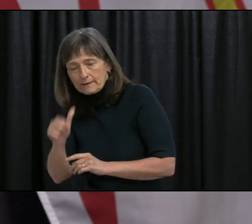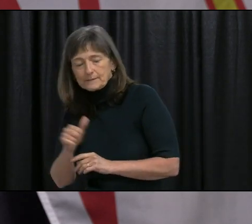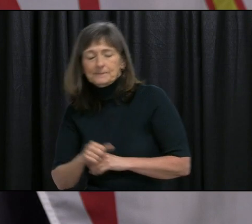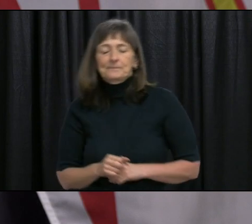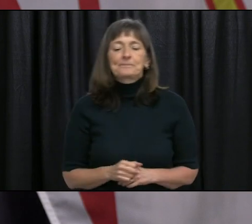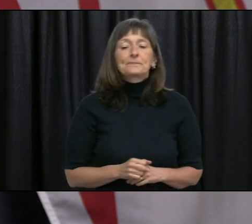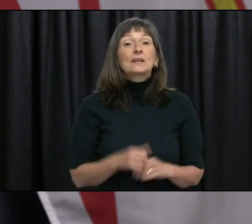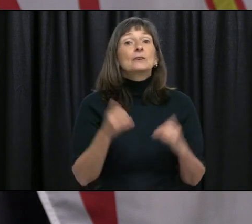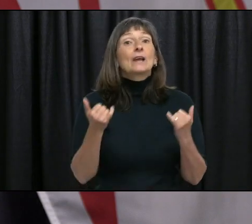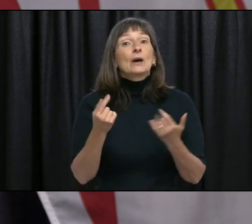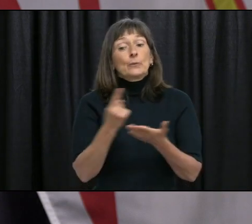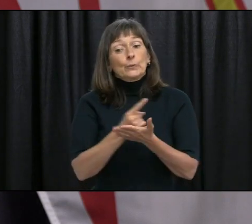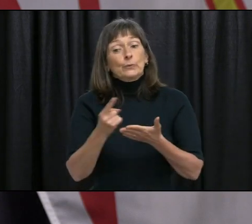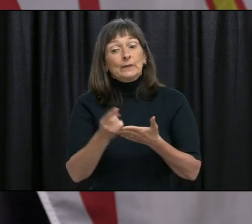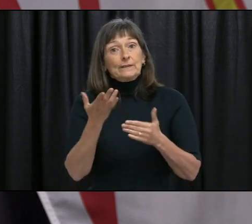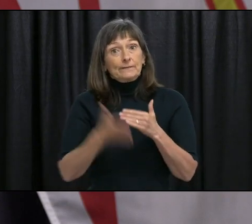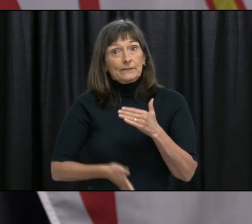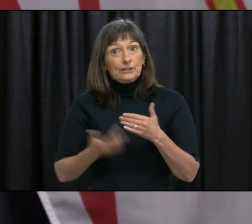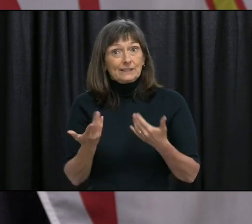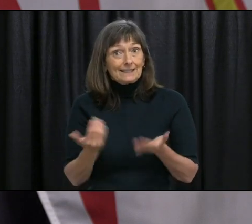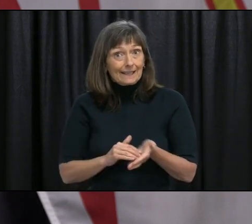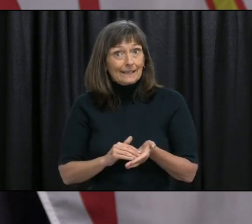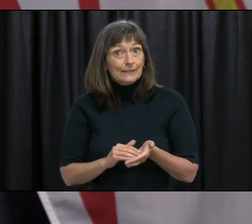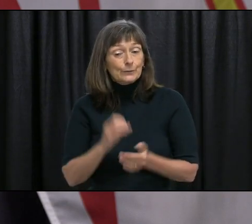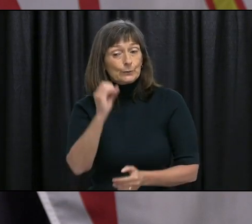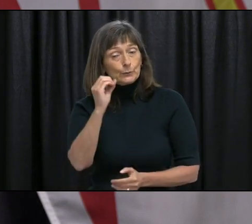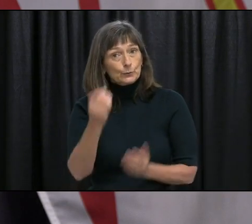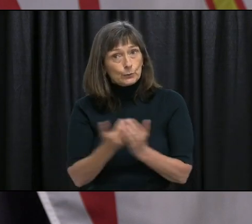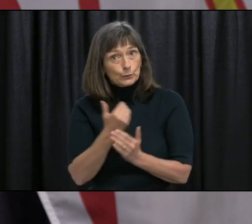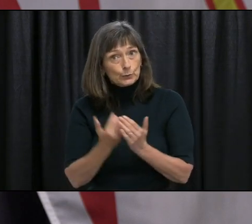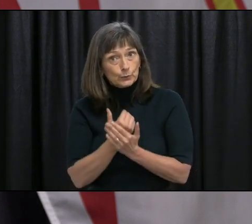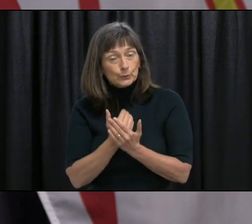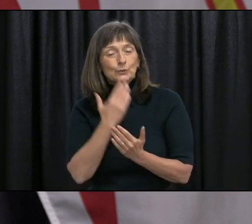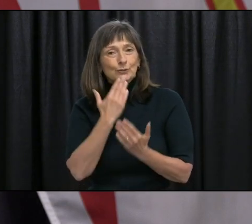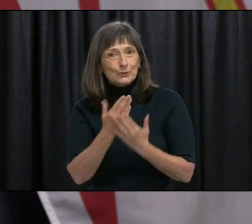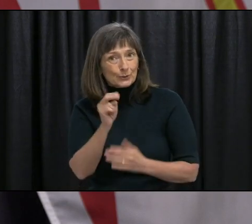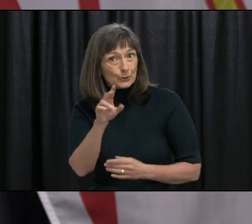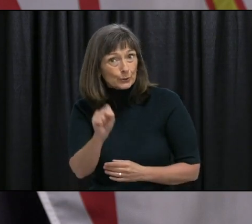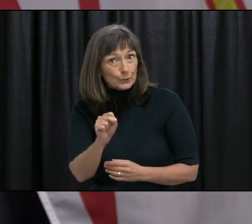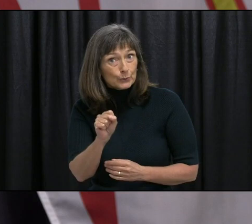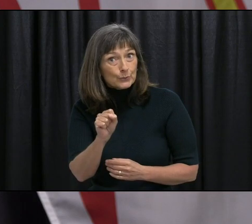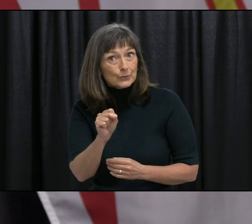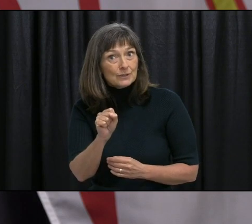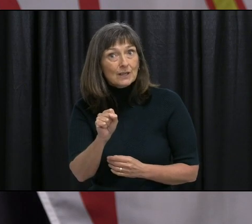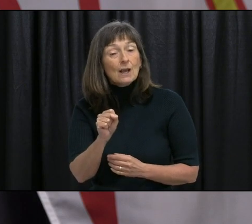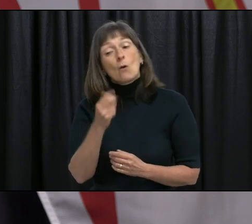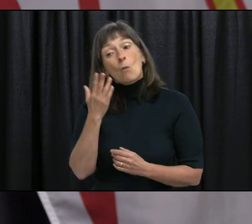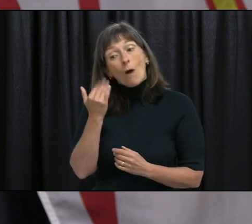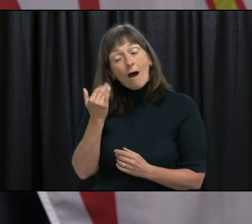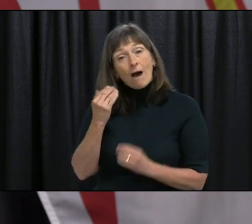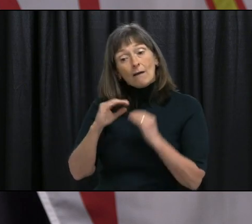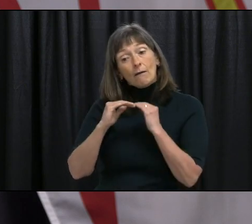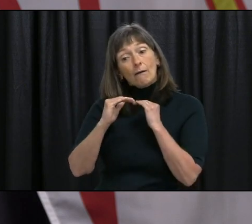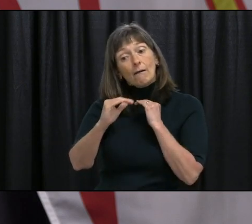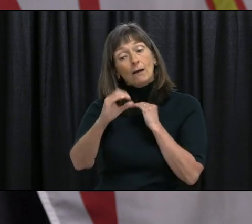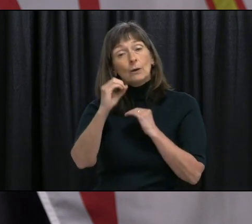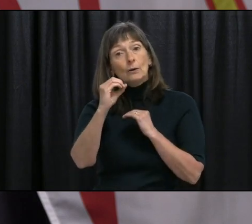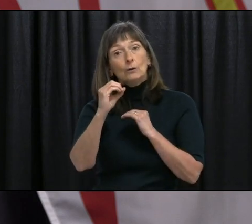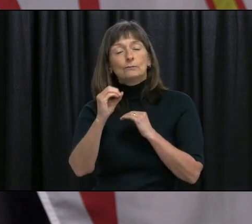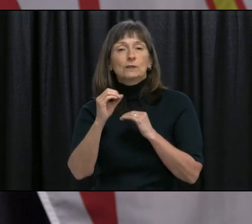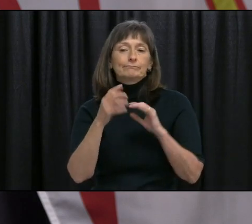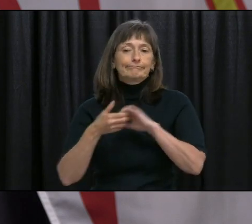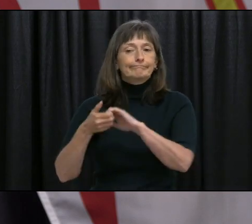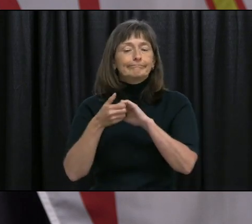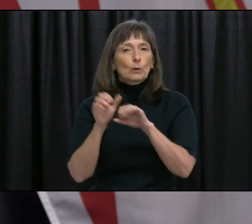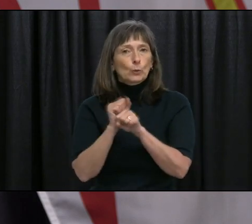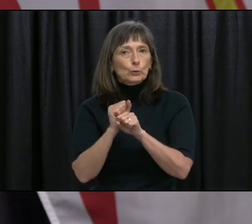province with no new cases of COVID-19. And this is, again, very good news that would not have been possible without our combined efforts and dedication.